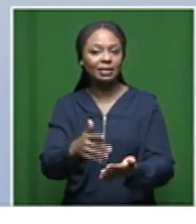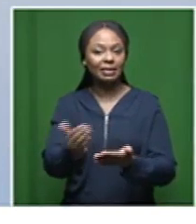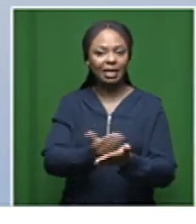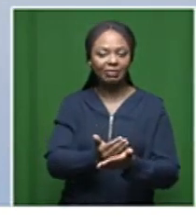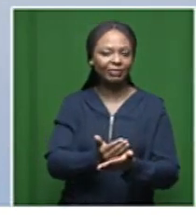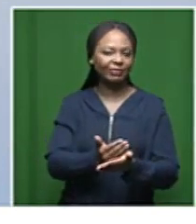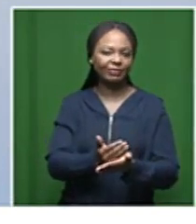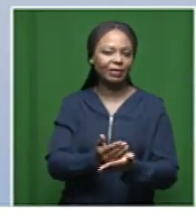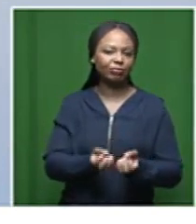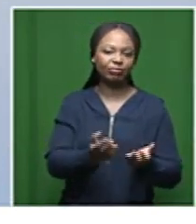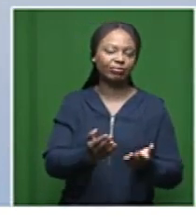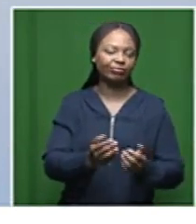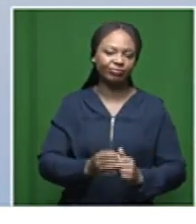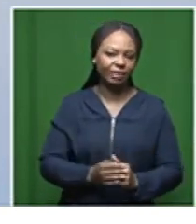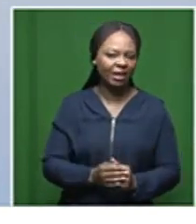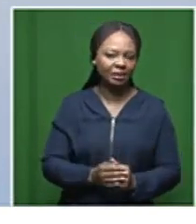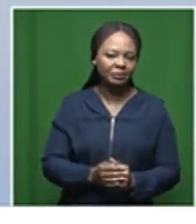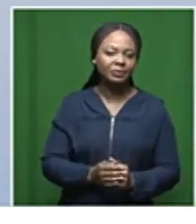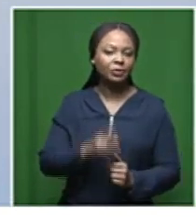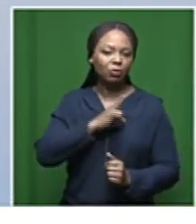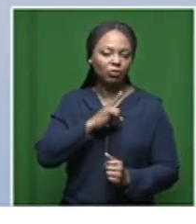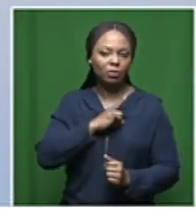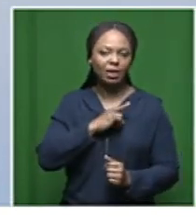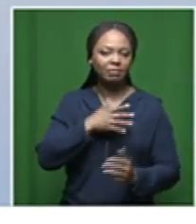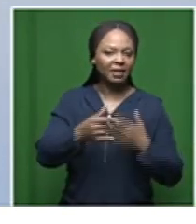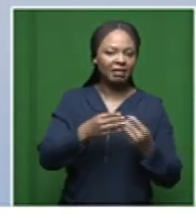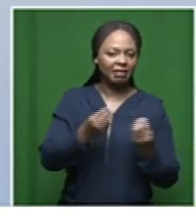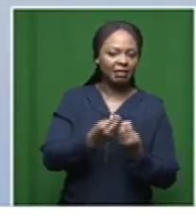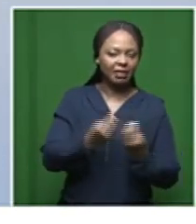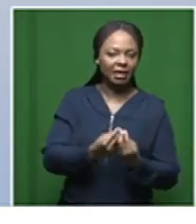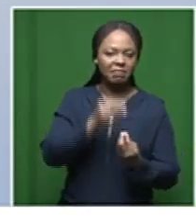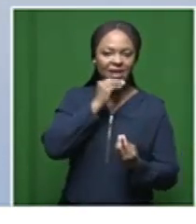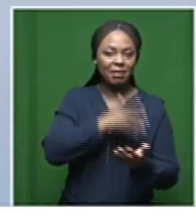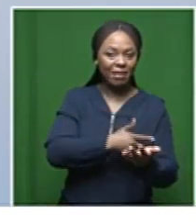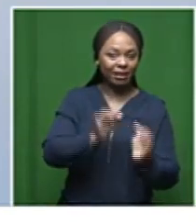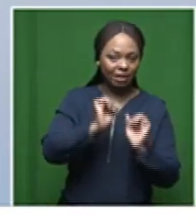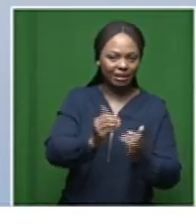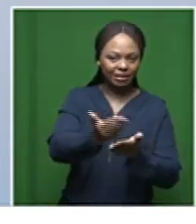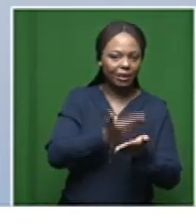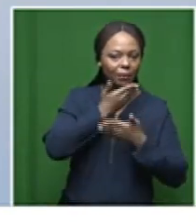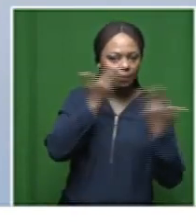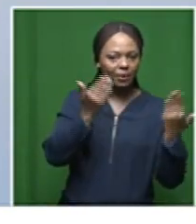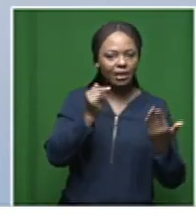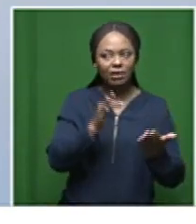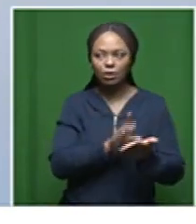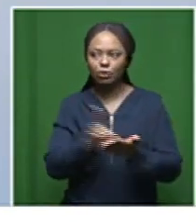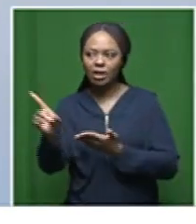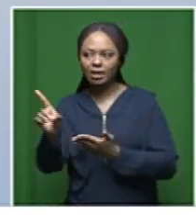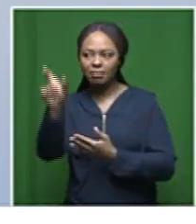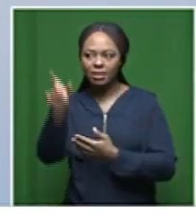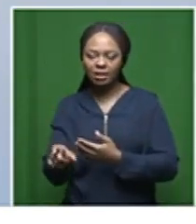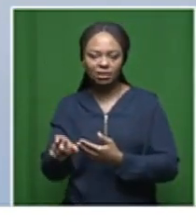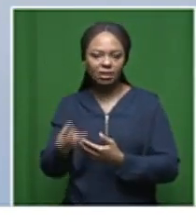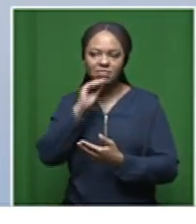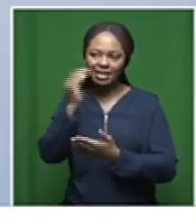any situation that could actually result in their blood not being safe for somebody else to receive.